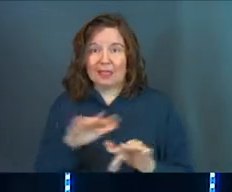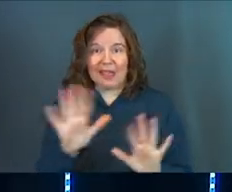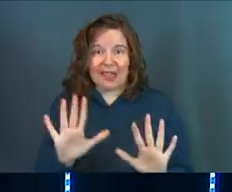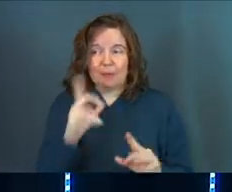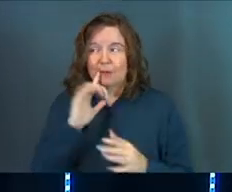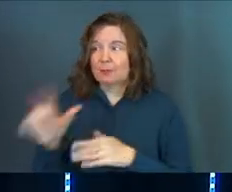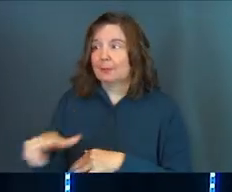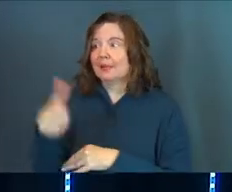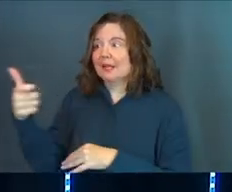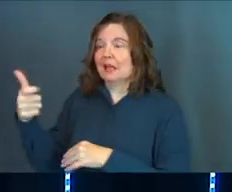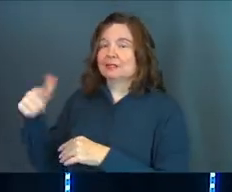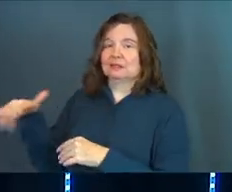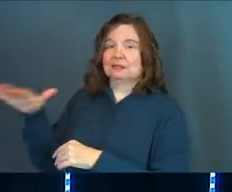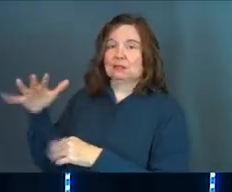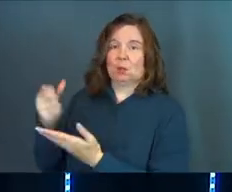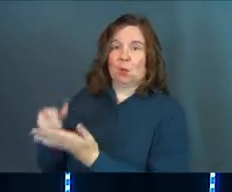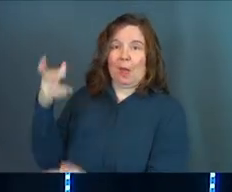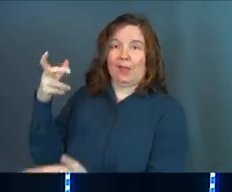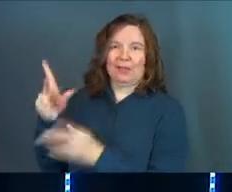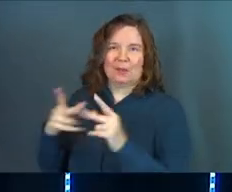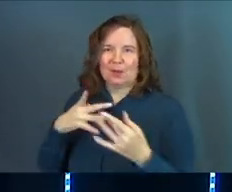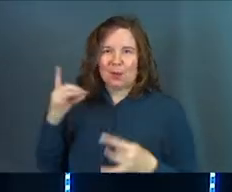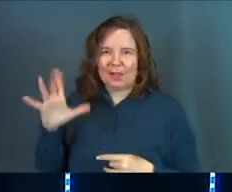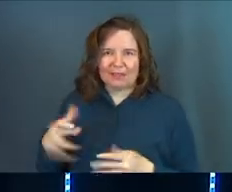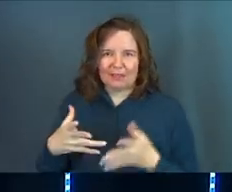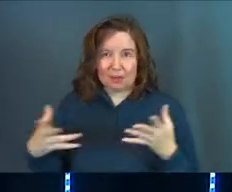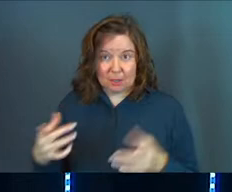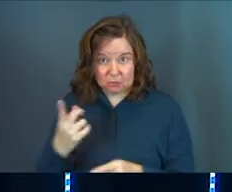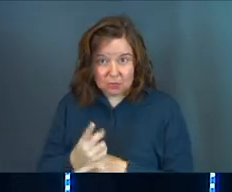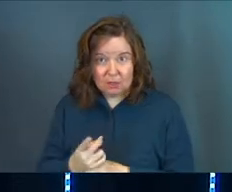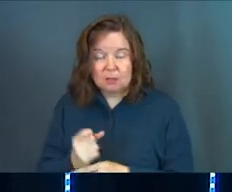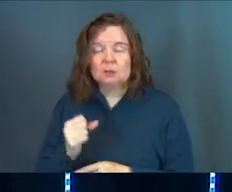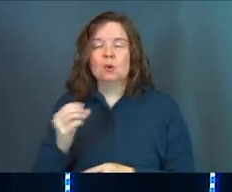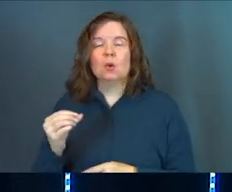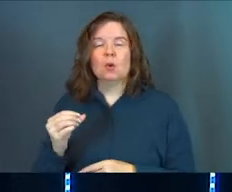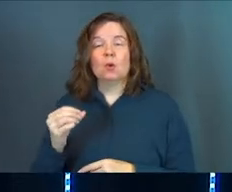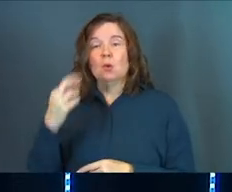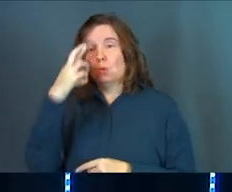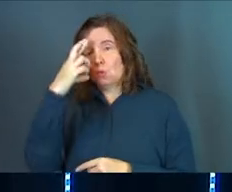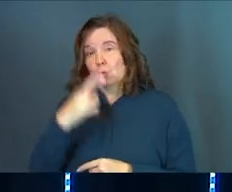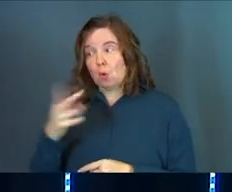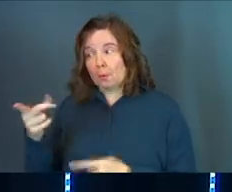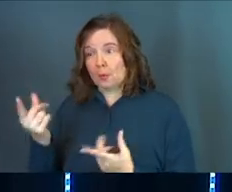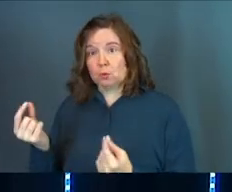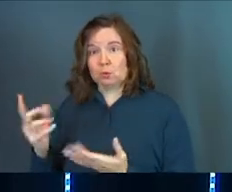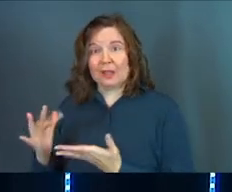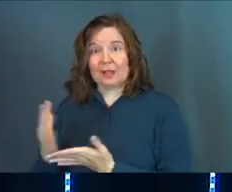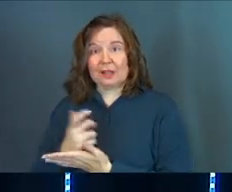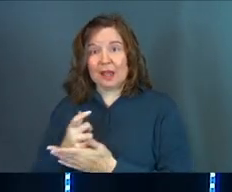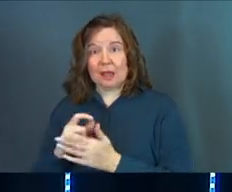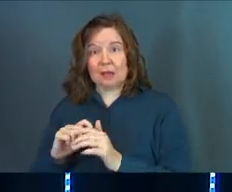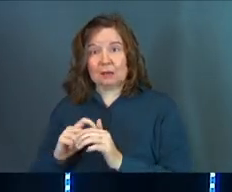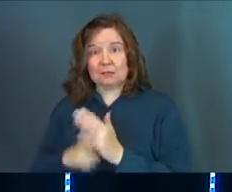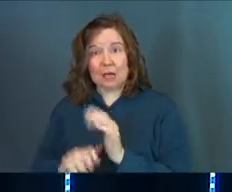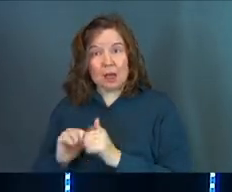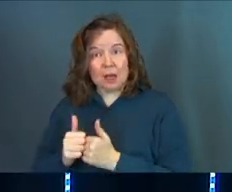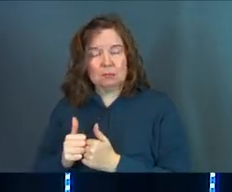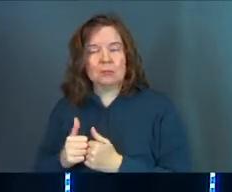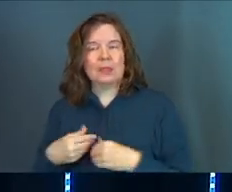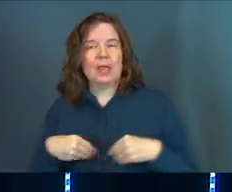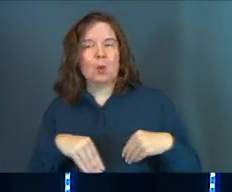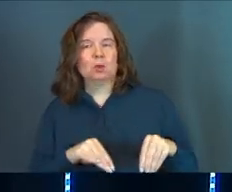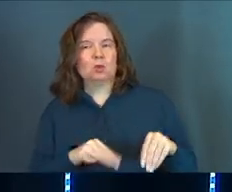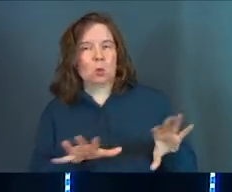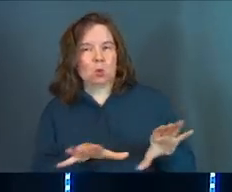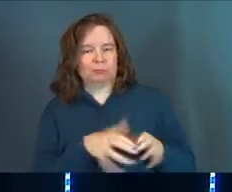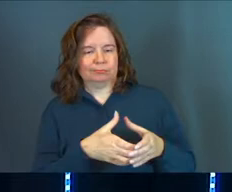but for somebody else's wealth. And people don't like that very much, right? And so Rome, the way that they would collect taxes is they sold